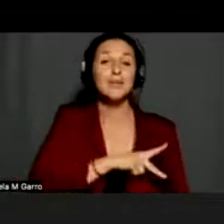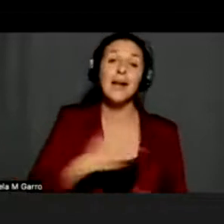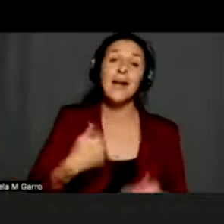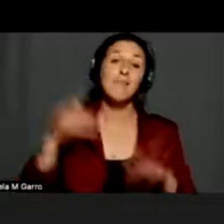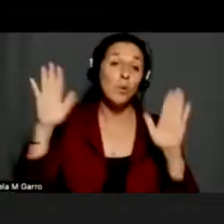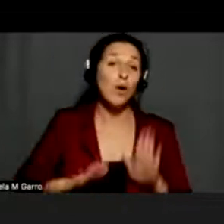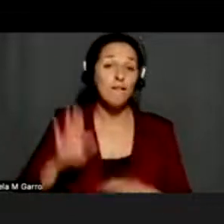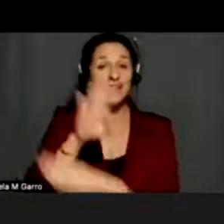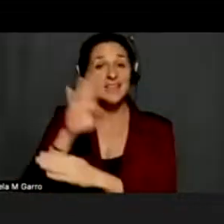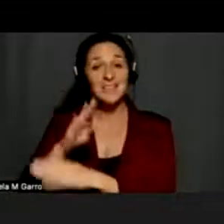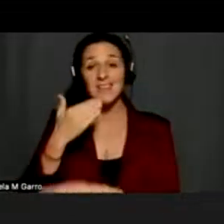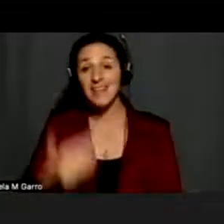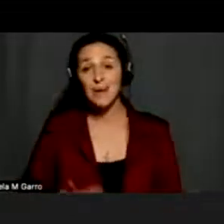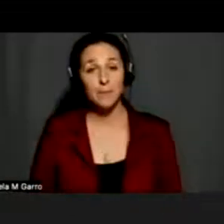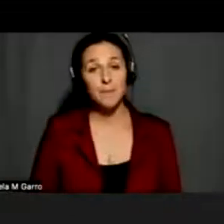evening. Thank you.